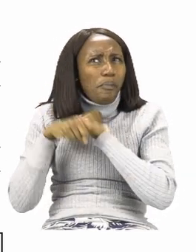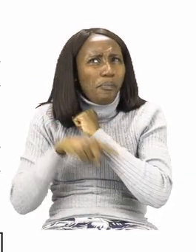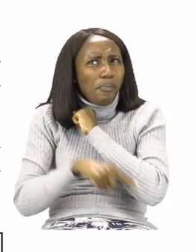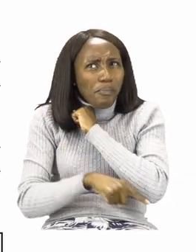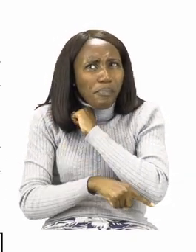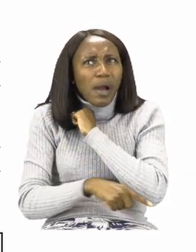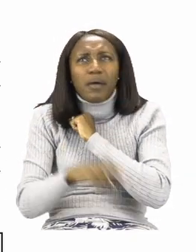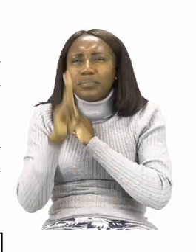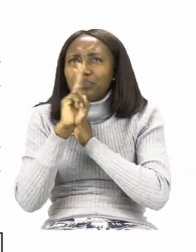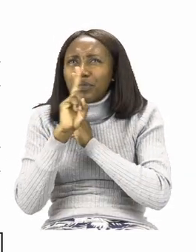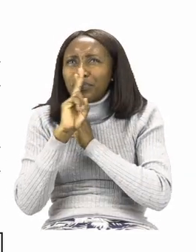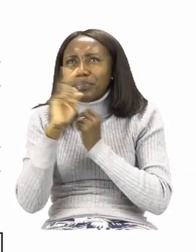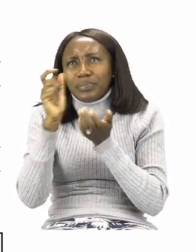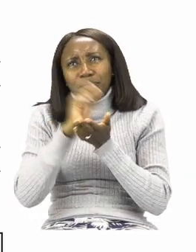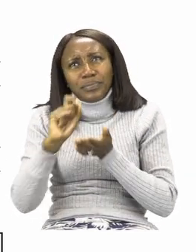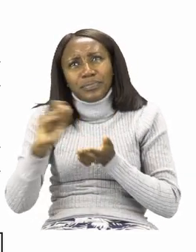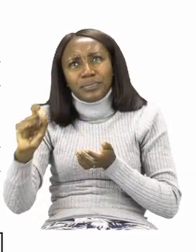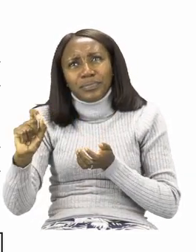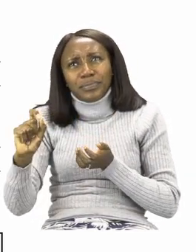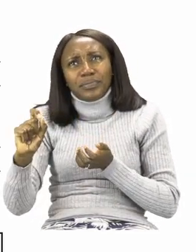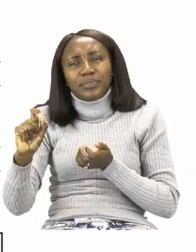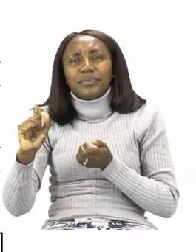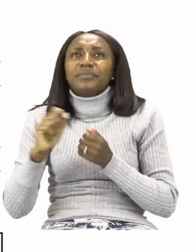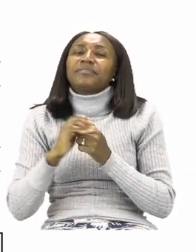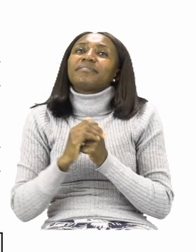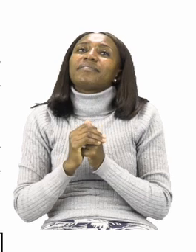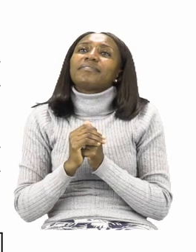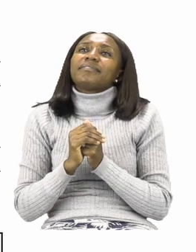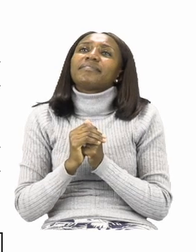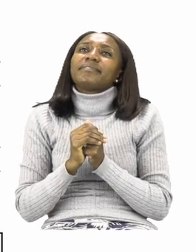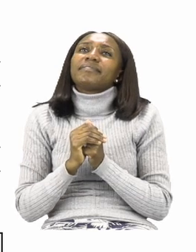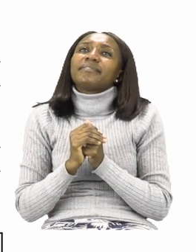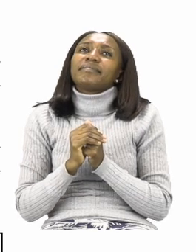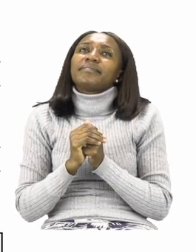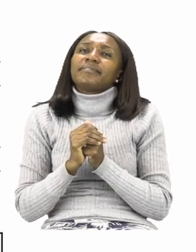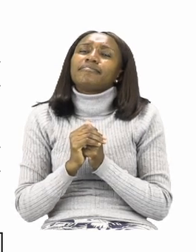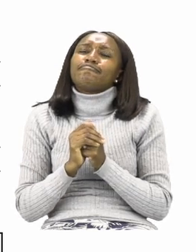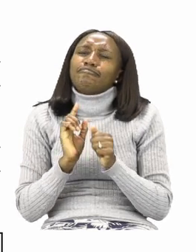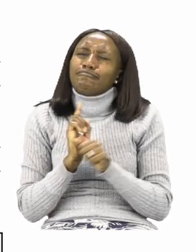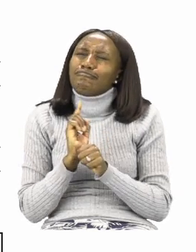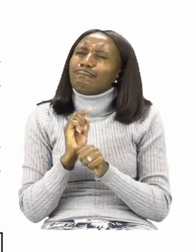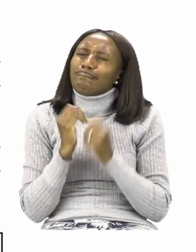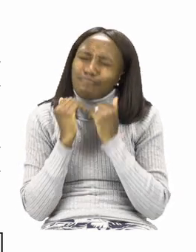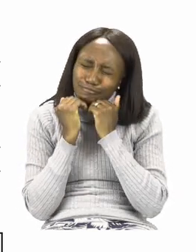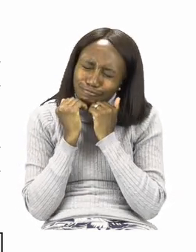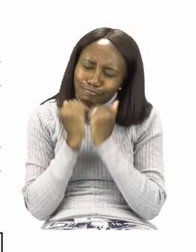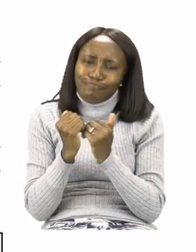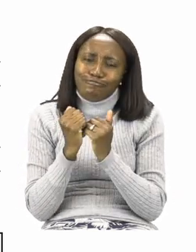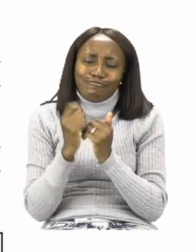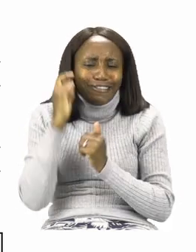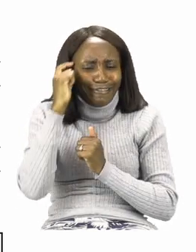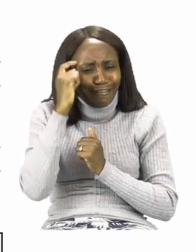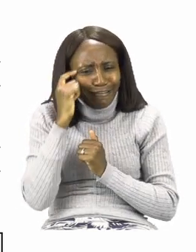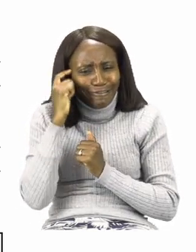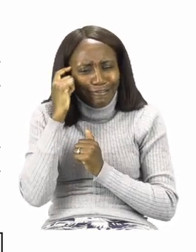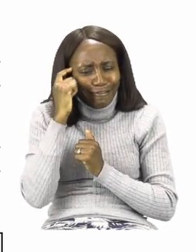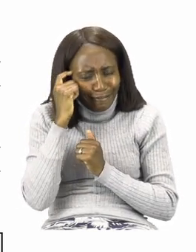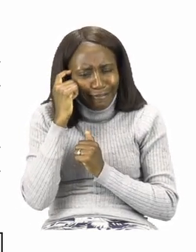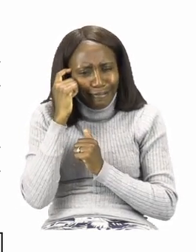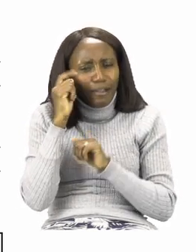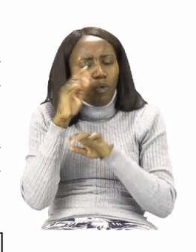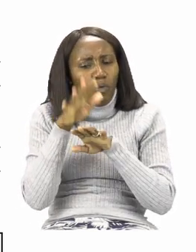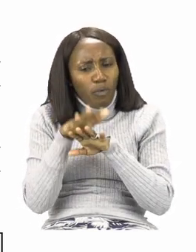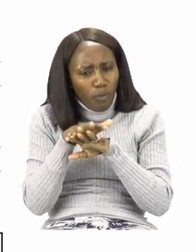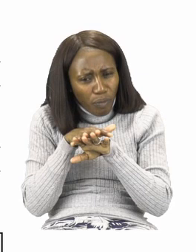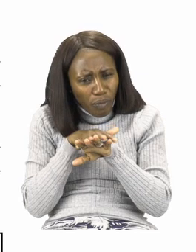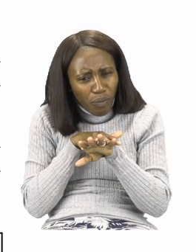write your answer. Okay, so that means grade 2s, we have to think very carefully, take time,